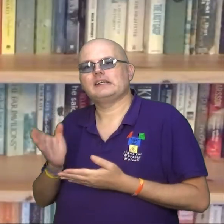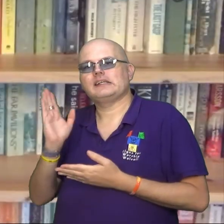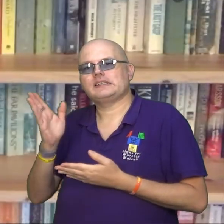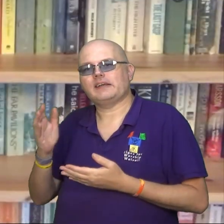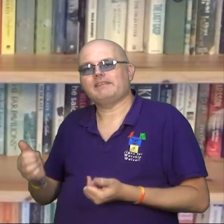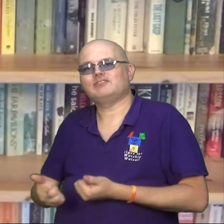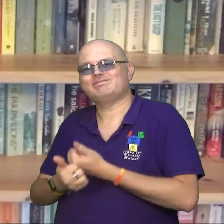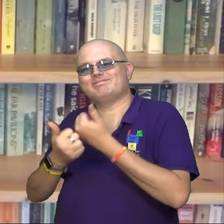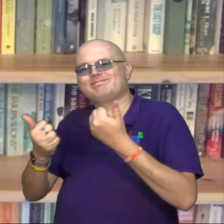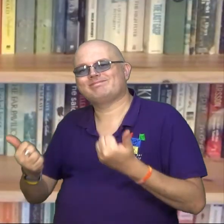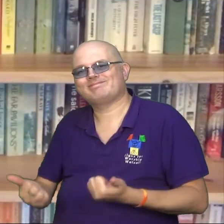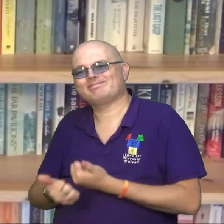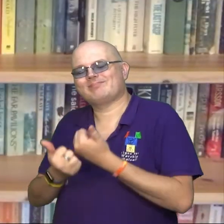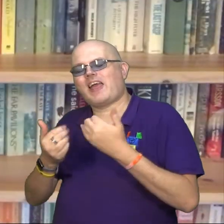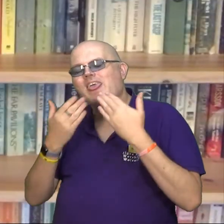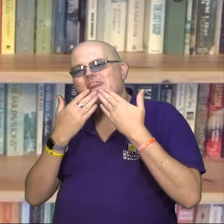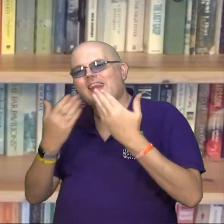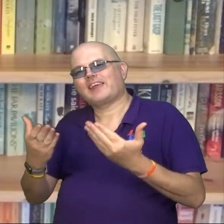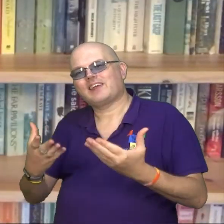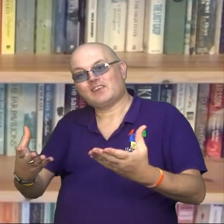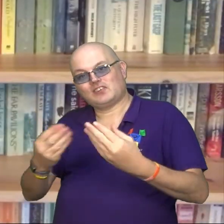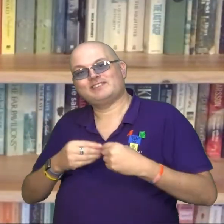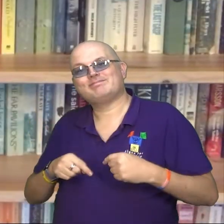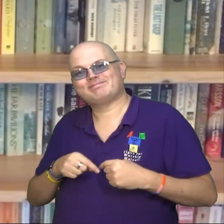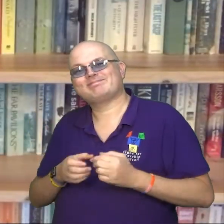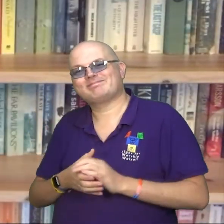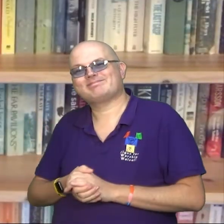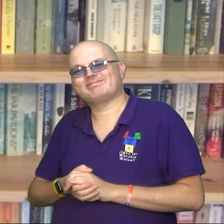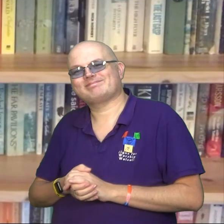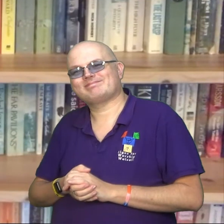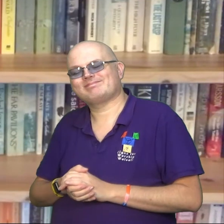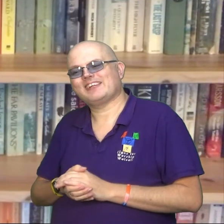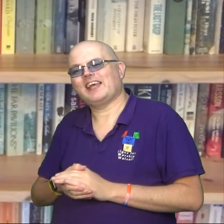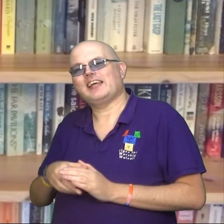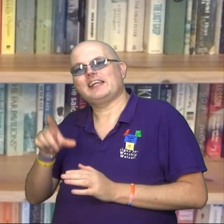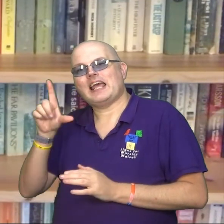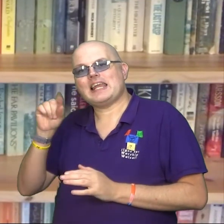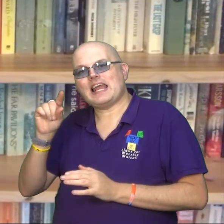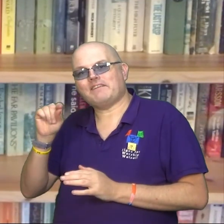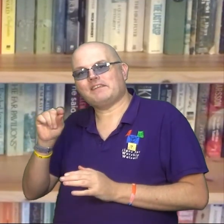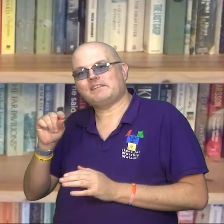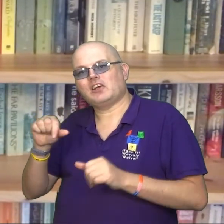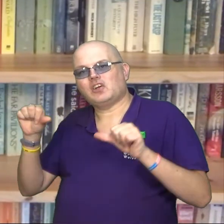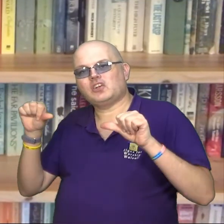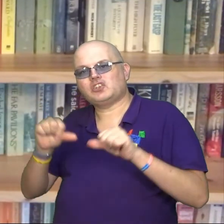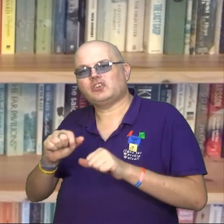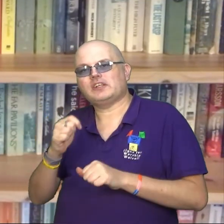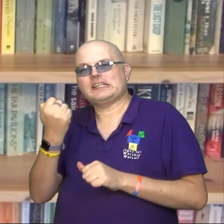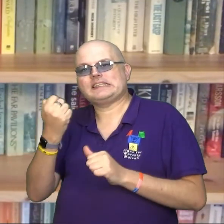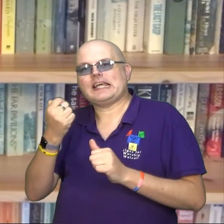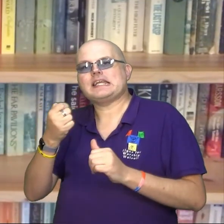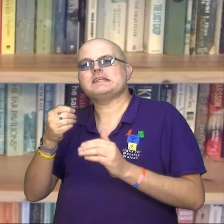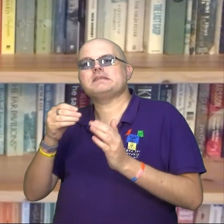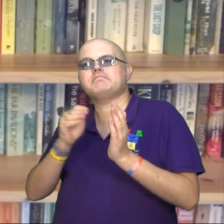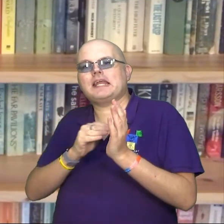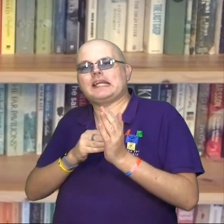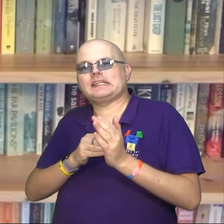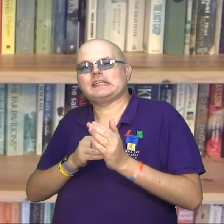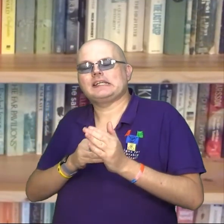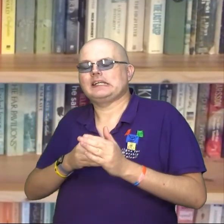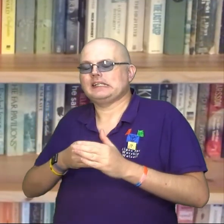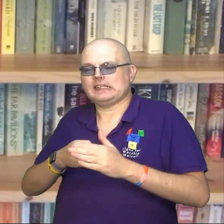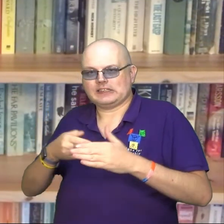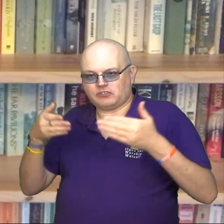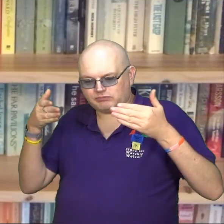We're coming now towards the end of our service. Thank you for joining us. At 11 o'clock, there will be a short 10-minute act